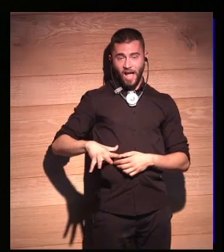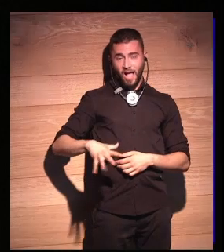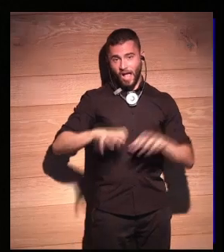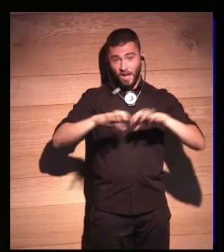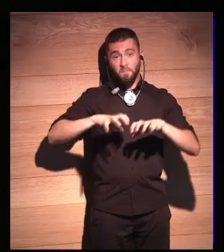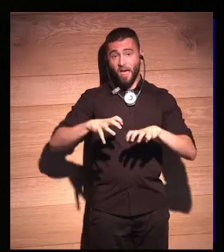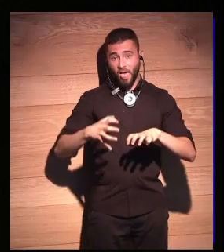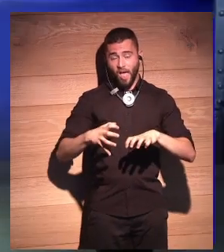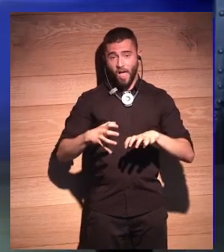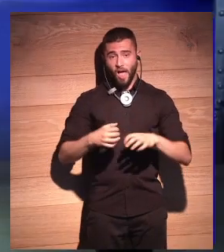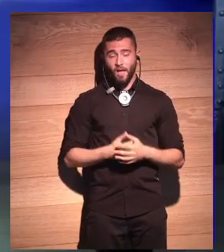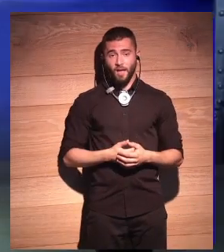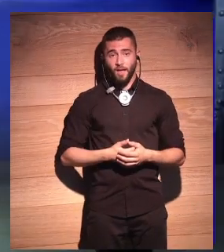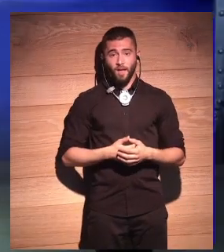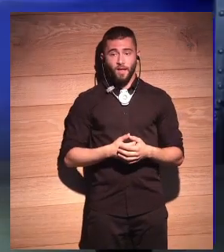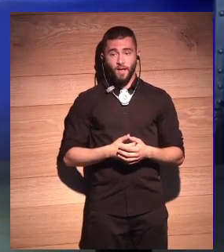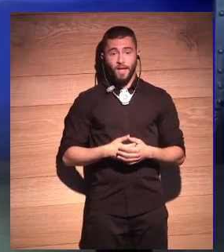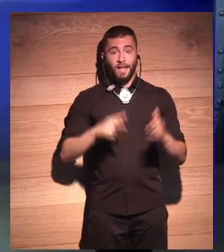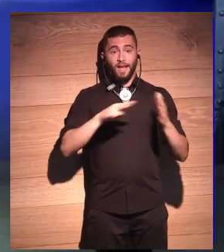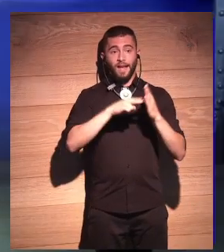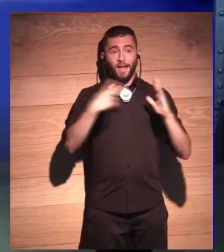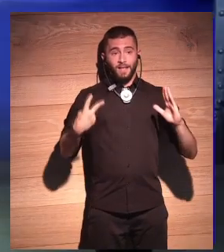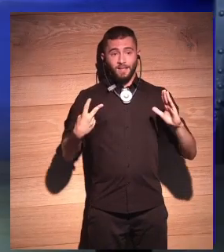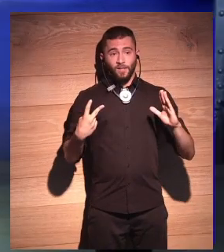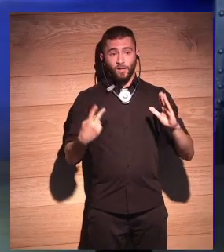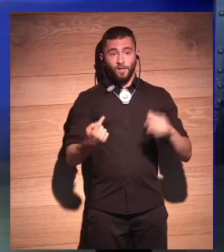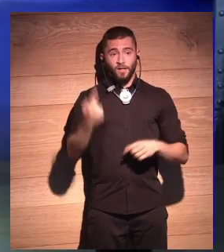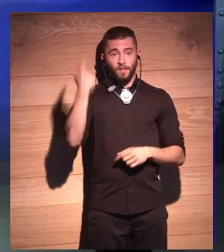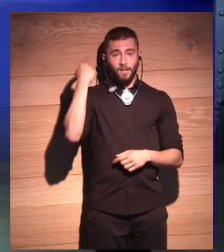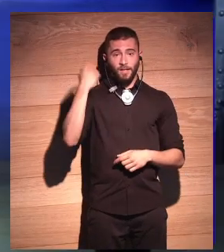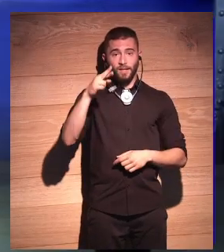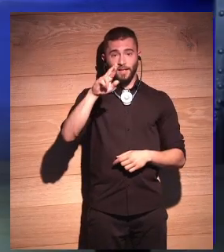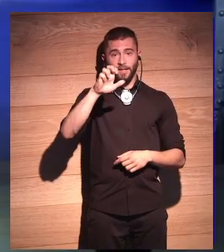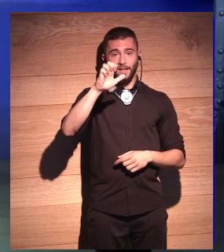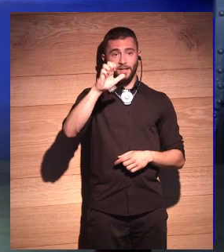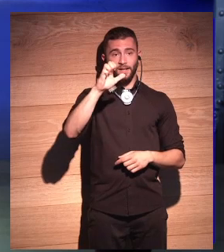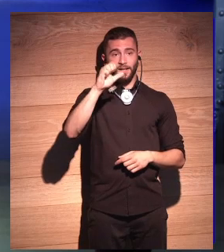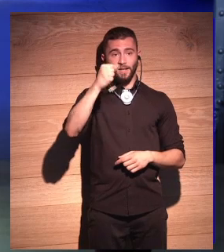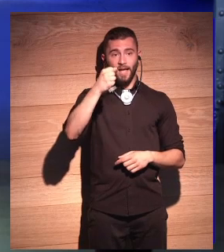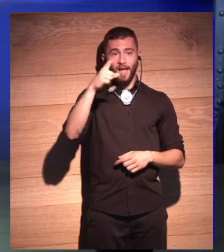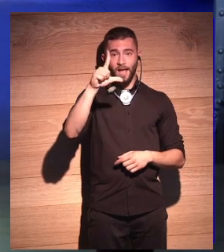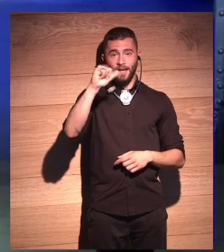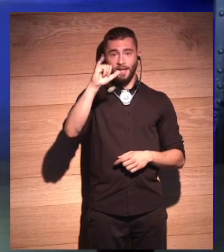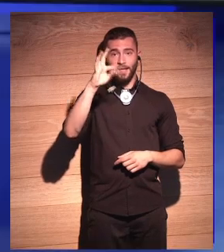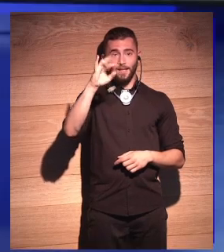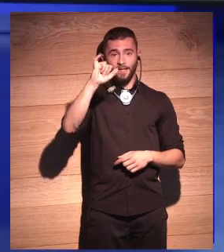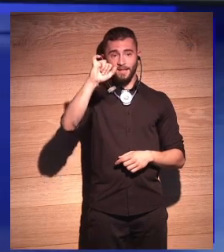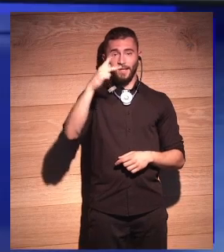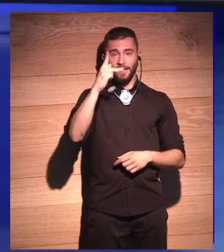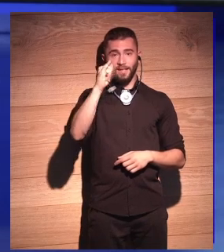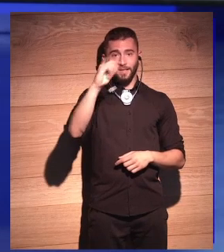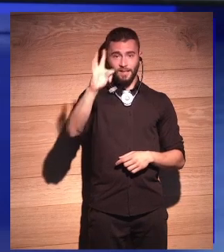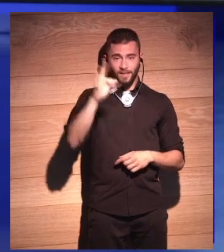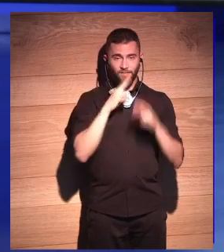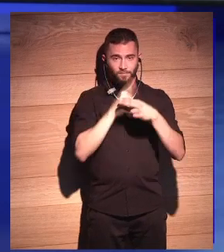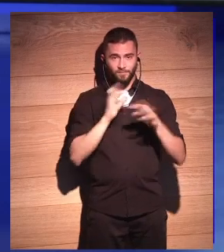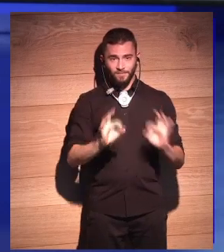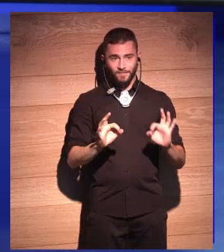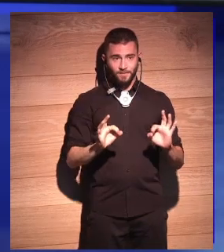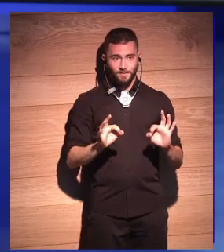But the technology behind that is called Reality Kit. It's built into all of your modern Apple